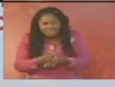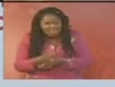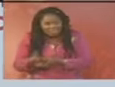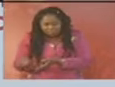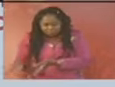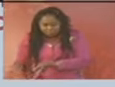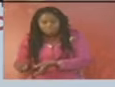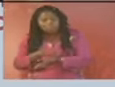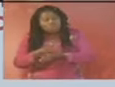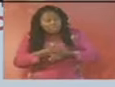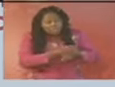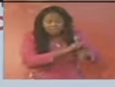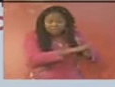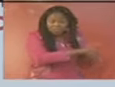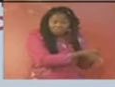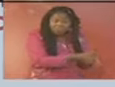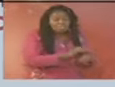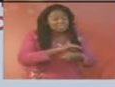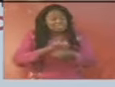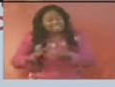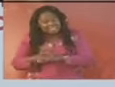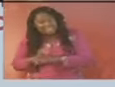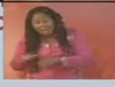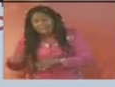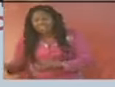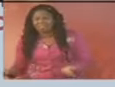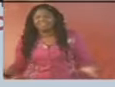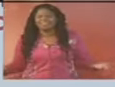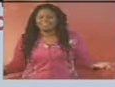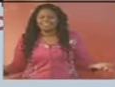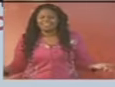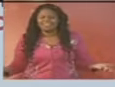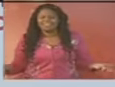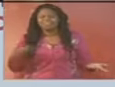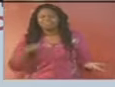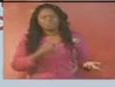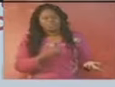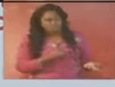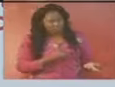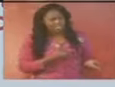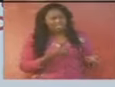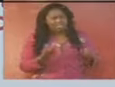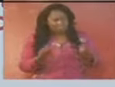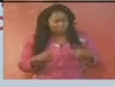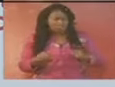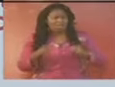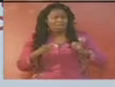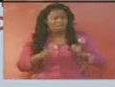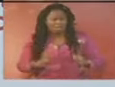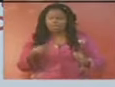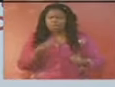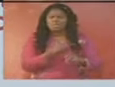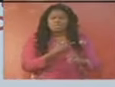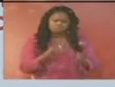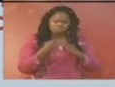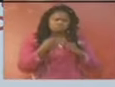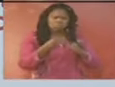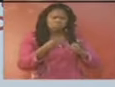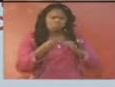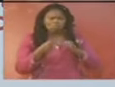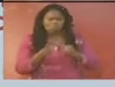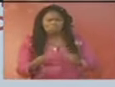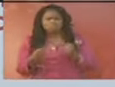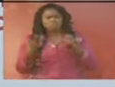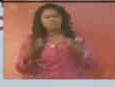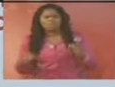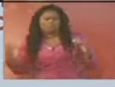healthcare systems up so we can absorb the shocks, so we are resilient, and that is what resiliency